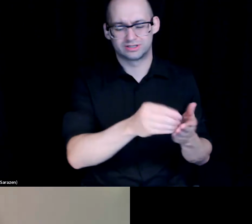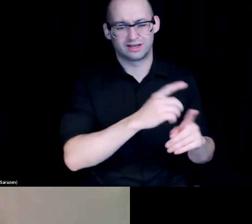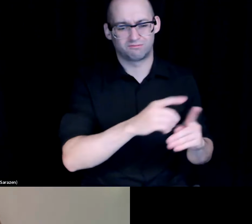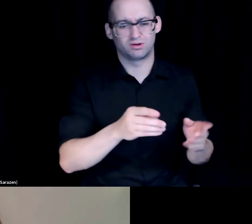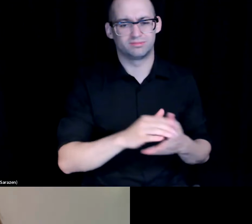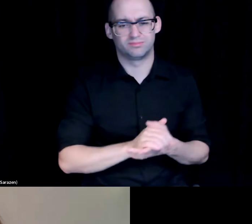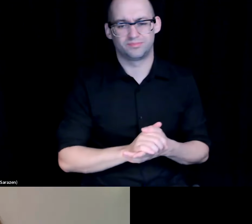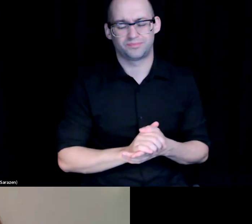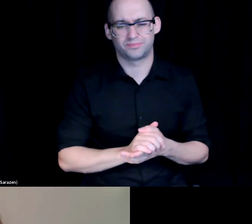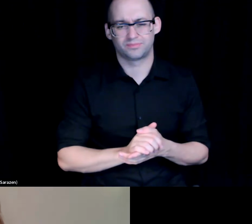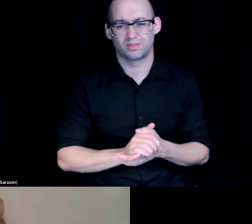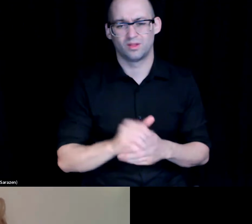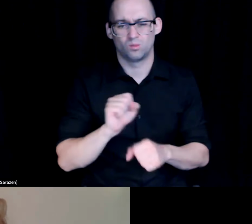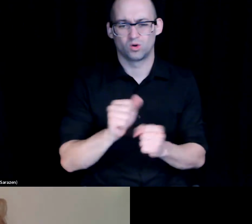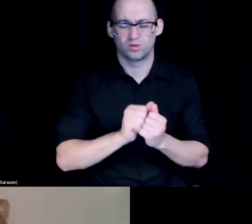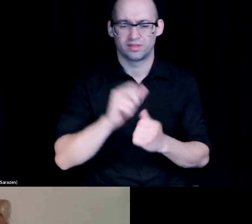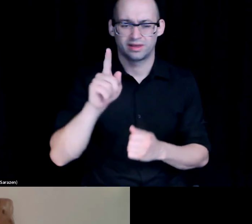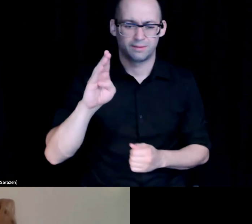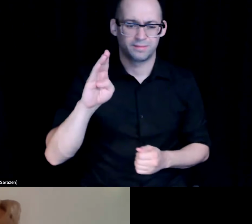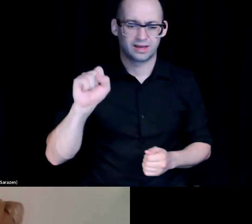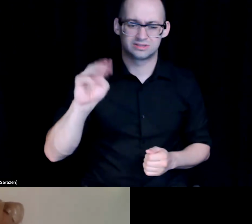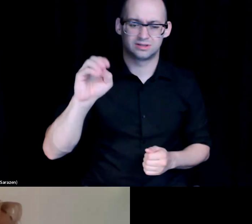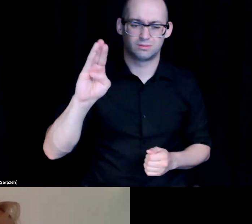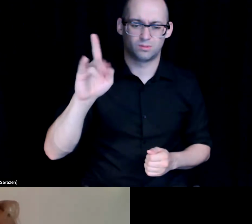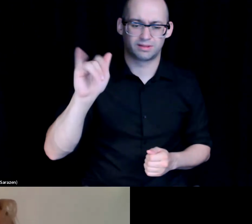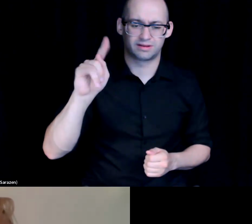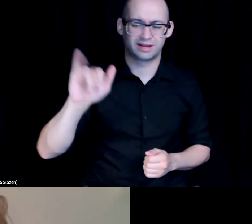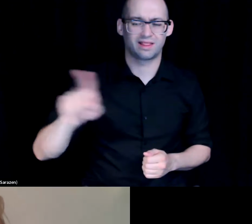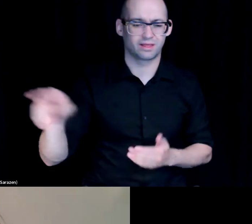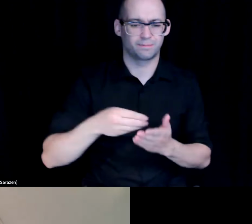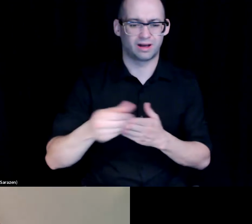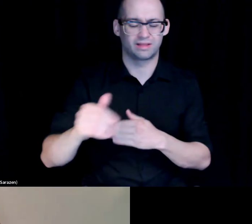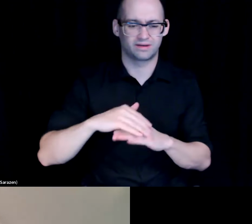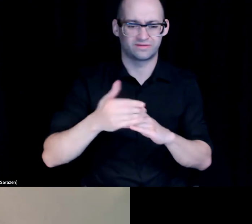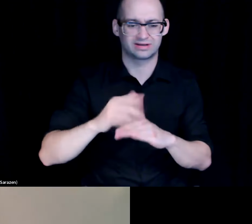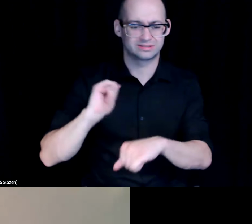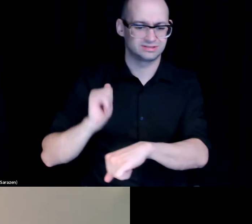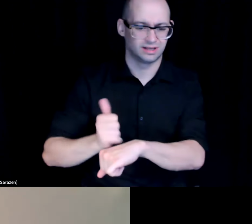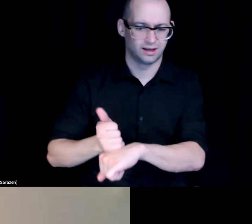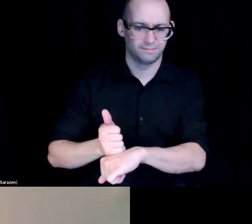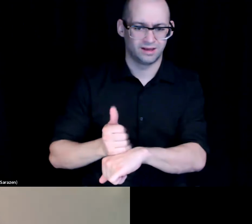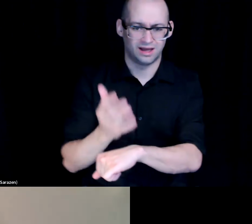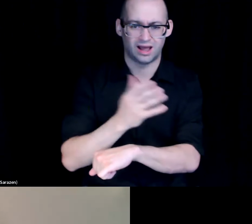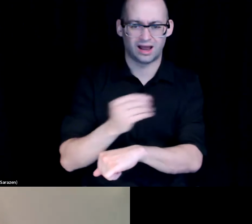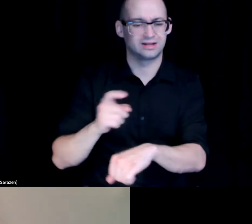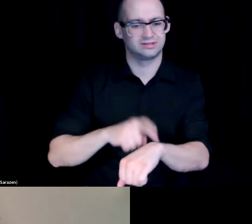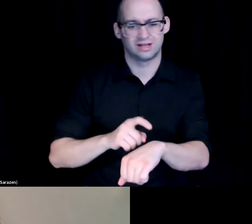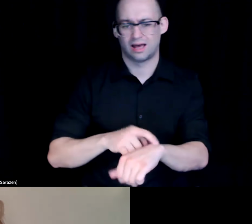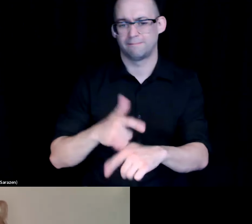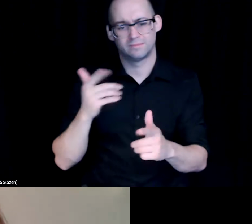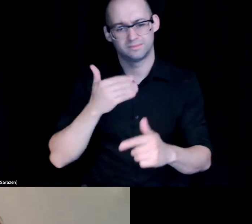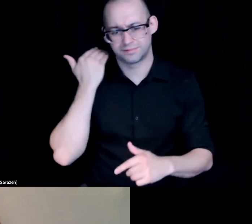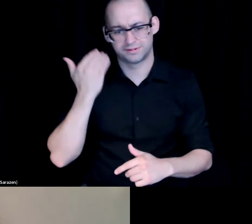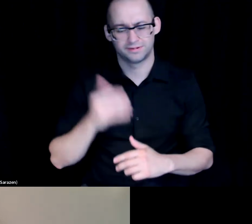with a vendor, KBS Mobility, where they procure the devices, set them up, which is time consuming and can often